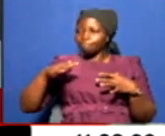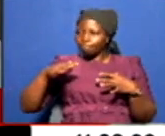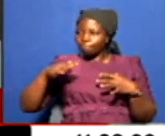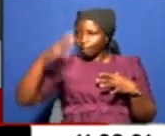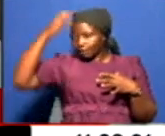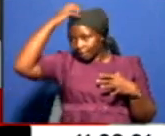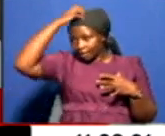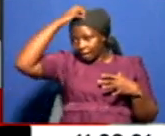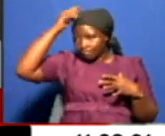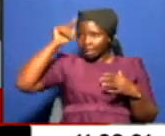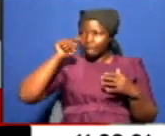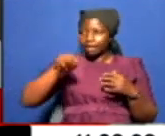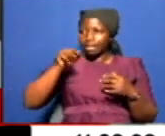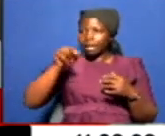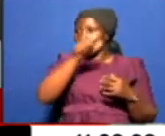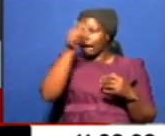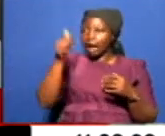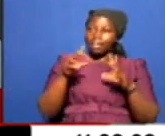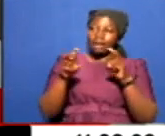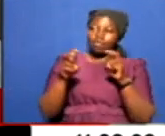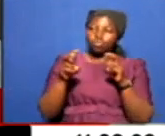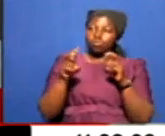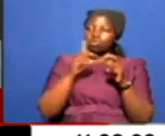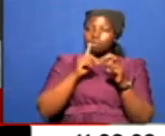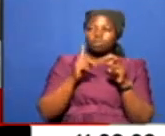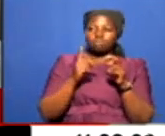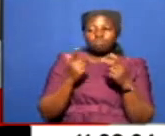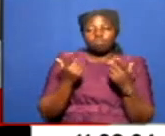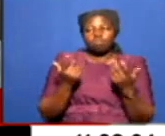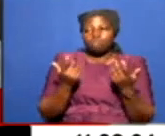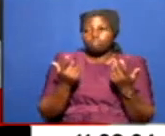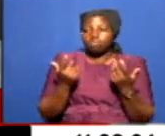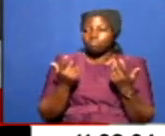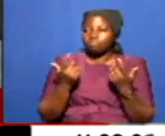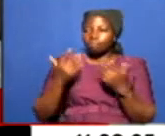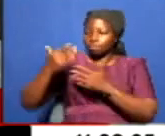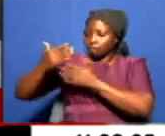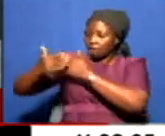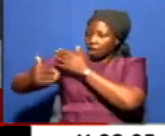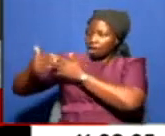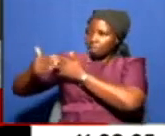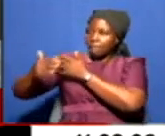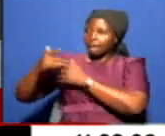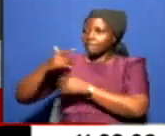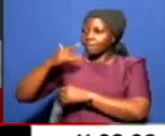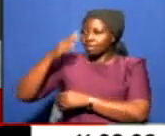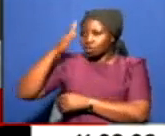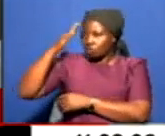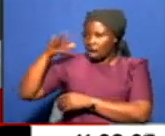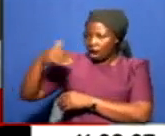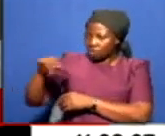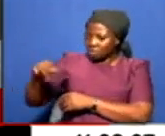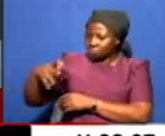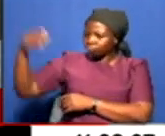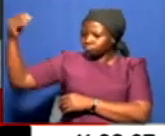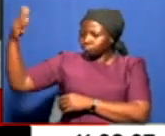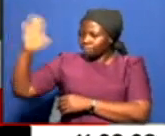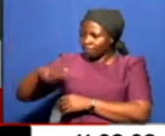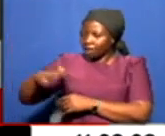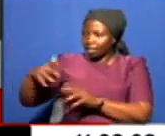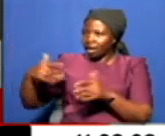also another issue. Yeah. So how does the neighbor tell that this is a returnee? Maybe they have